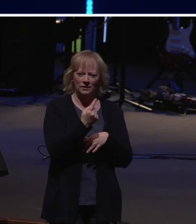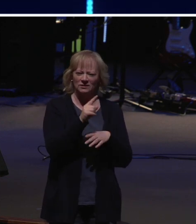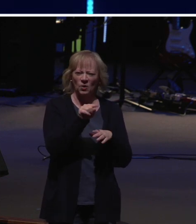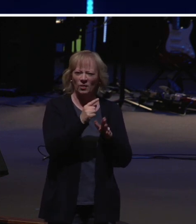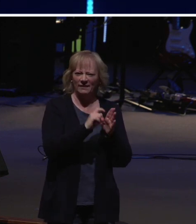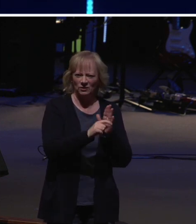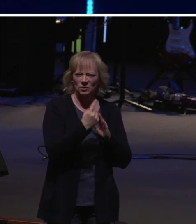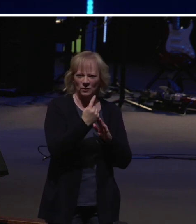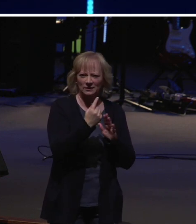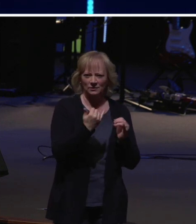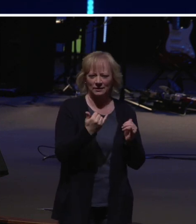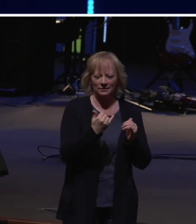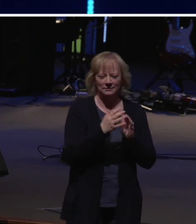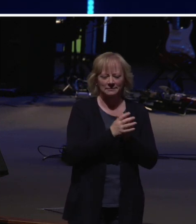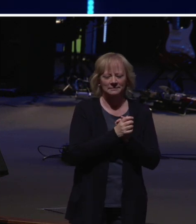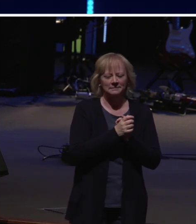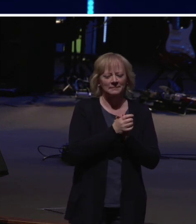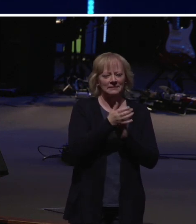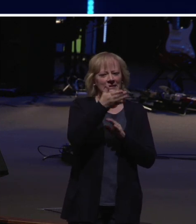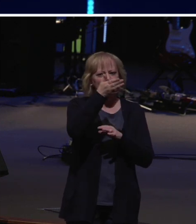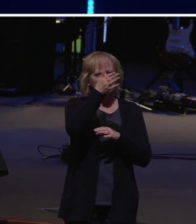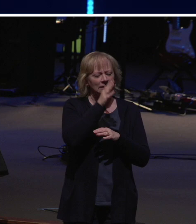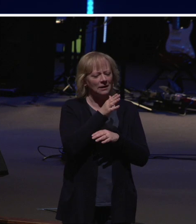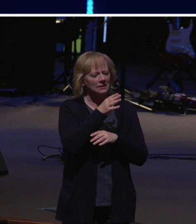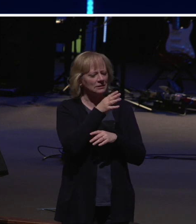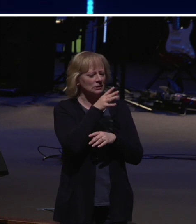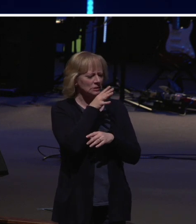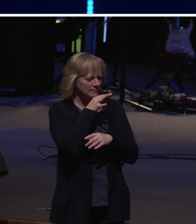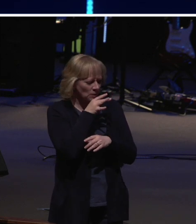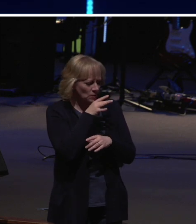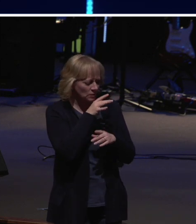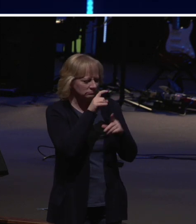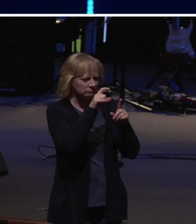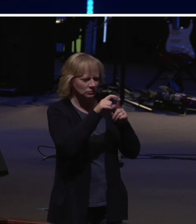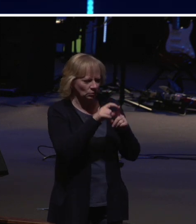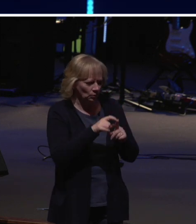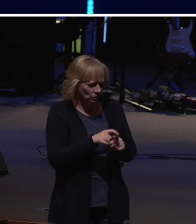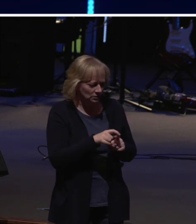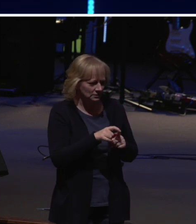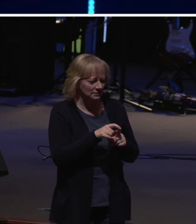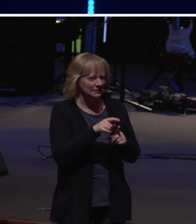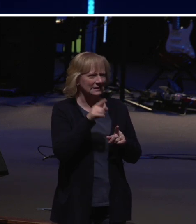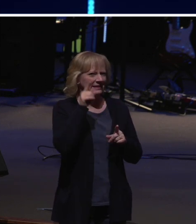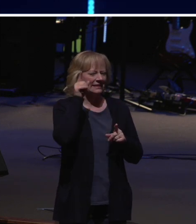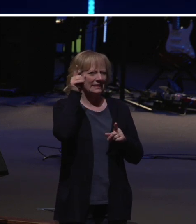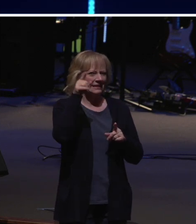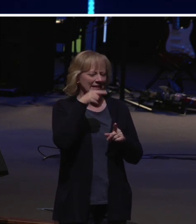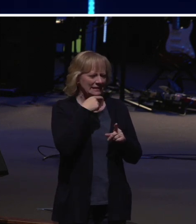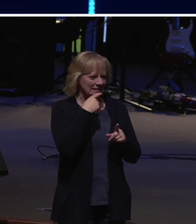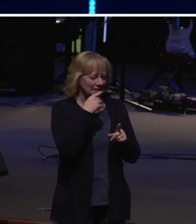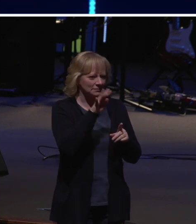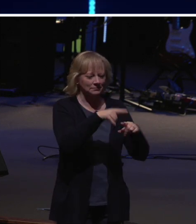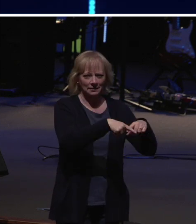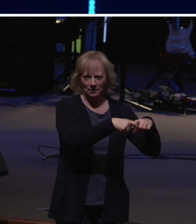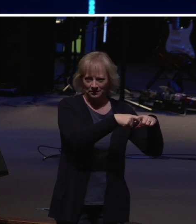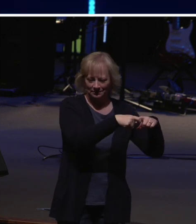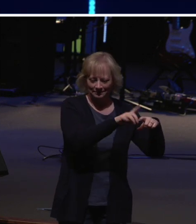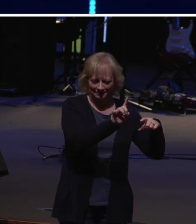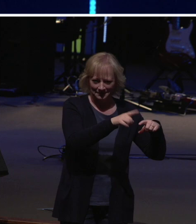1. It said, and God spoke all these words, saying, just press pause right